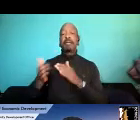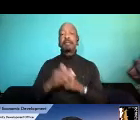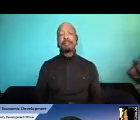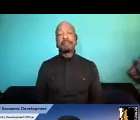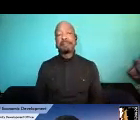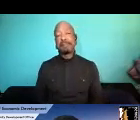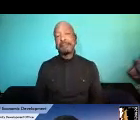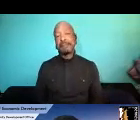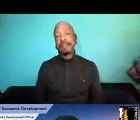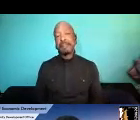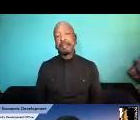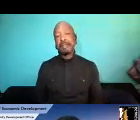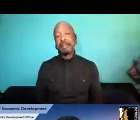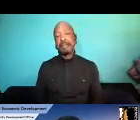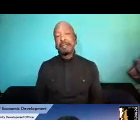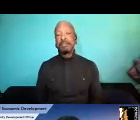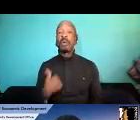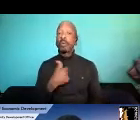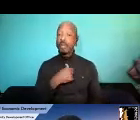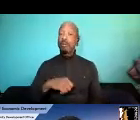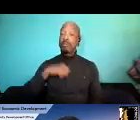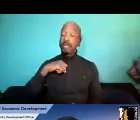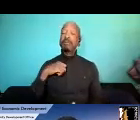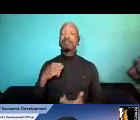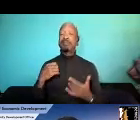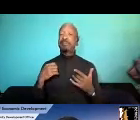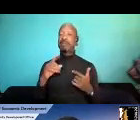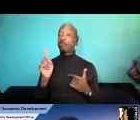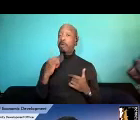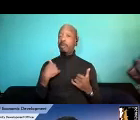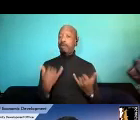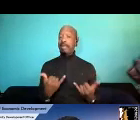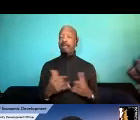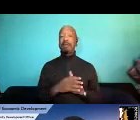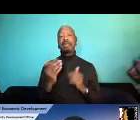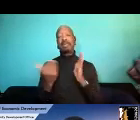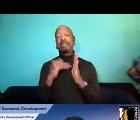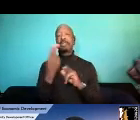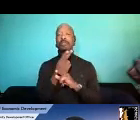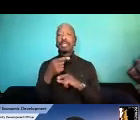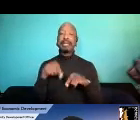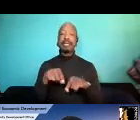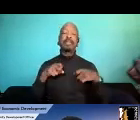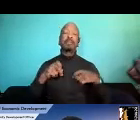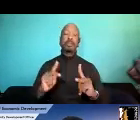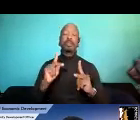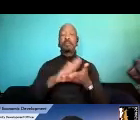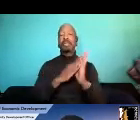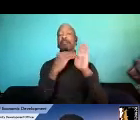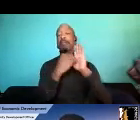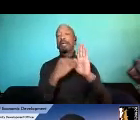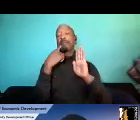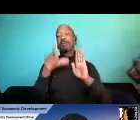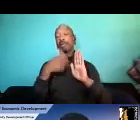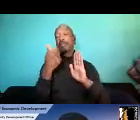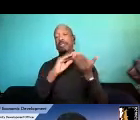this is where we are now. We're proud of where we are. And once again, I want to use this as an opportunity to be a model for other cities and